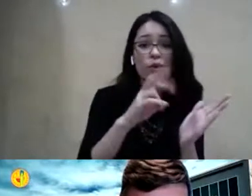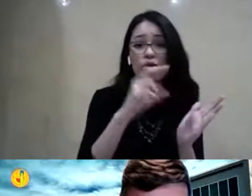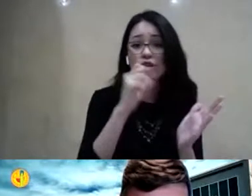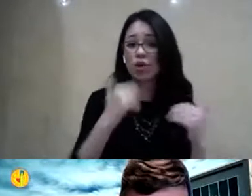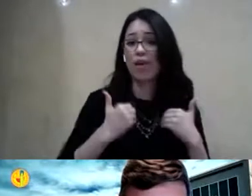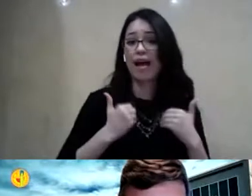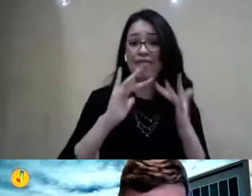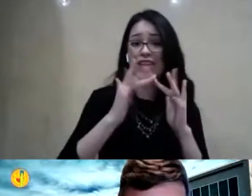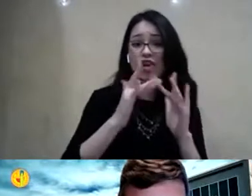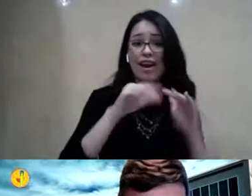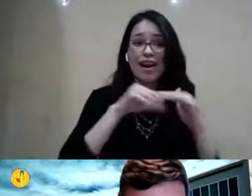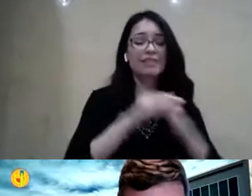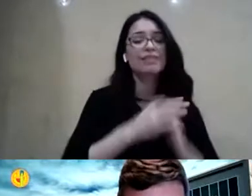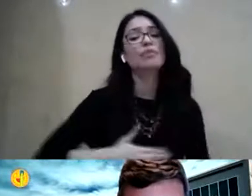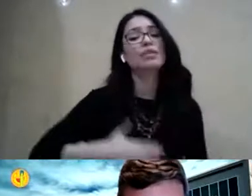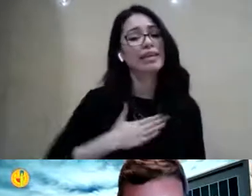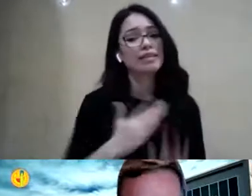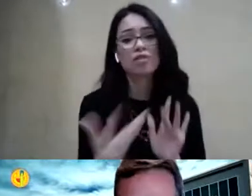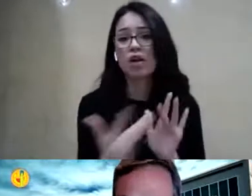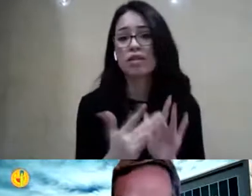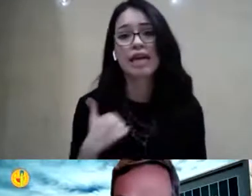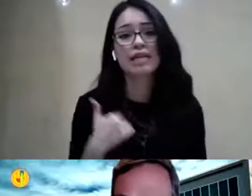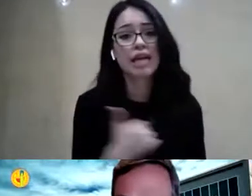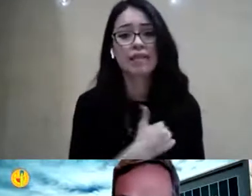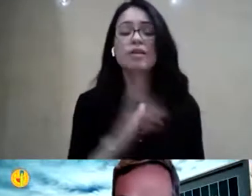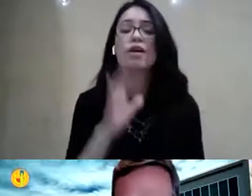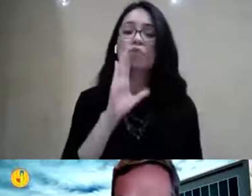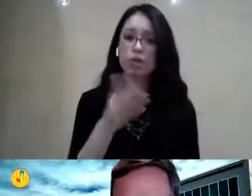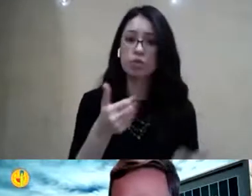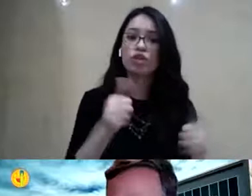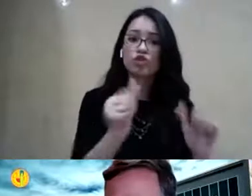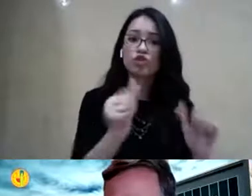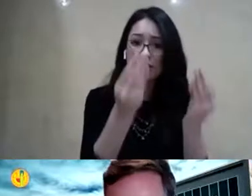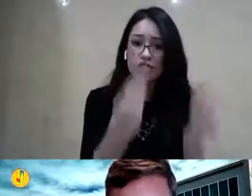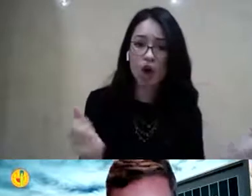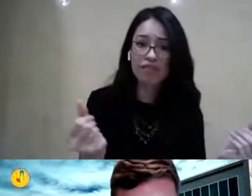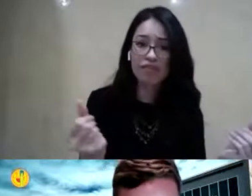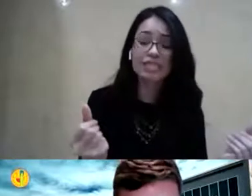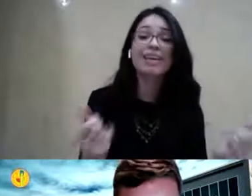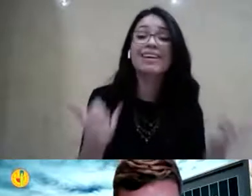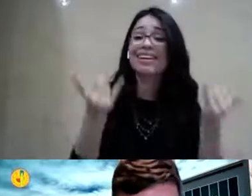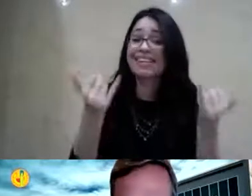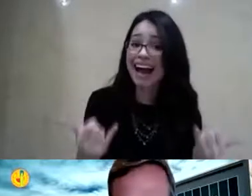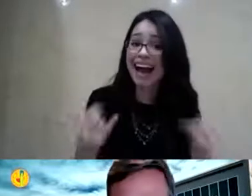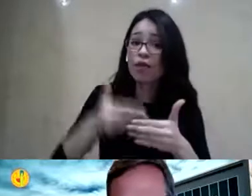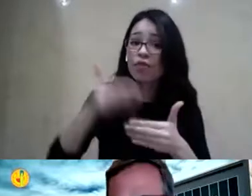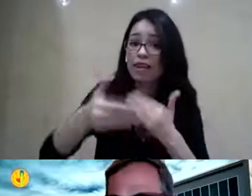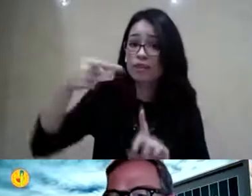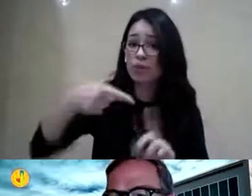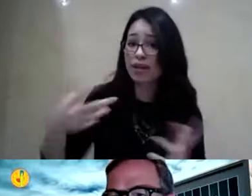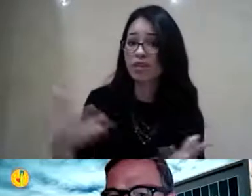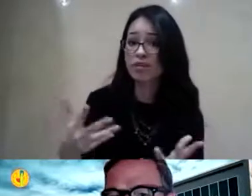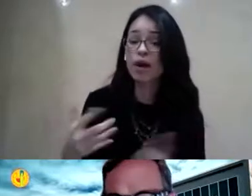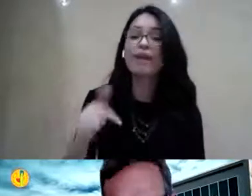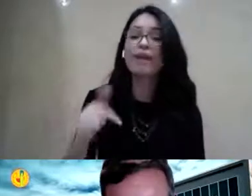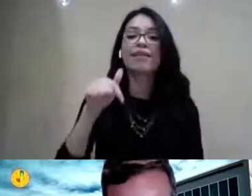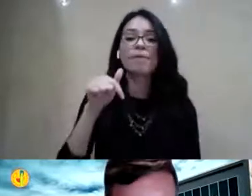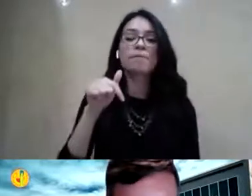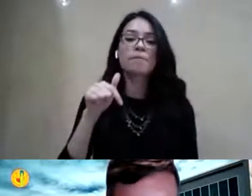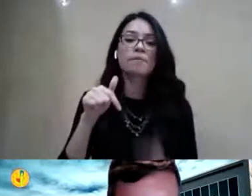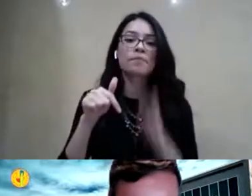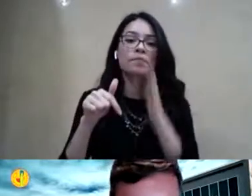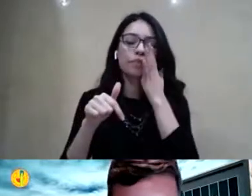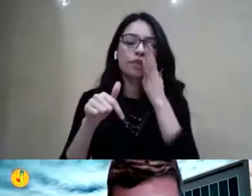call us. We'll try to solve it. Now, where this conversation has to go next is, this is the province of the Public